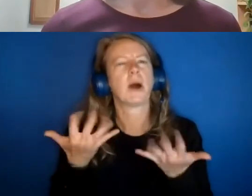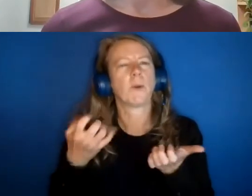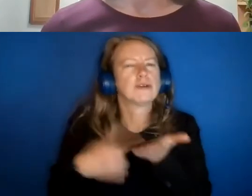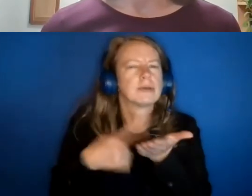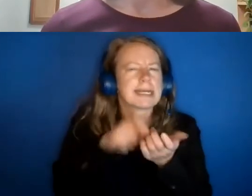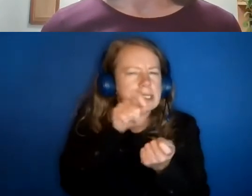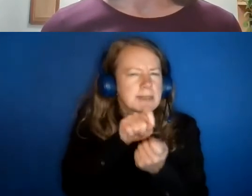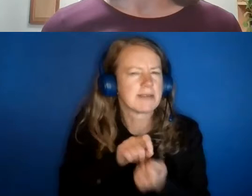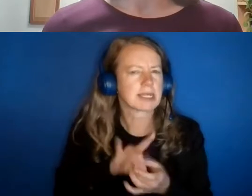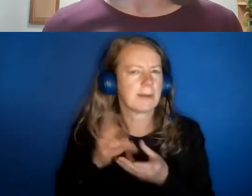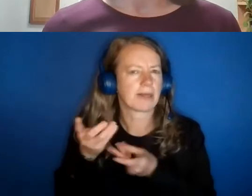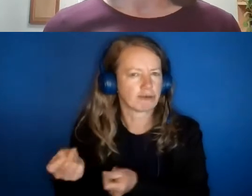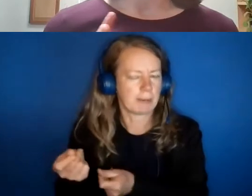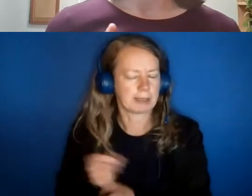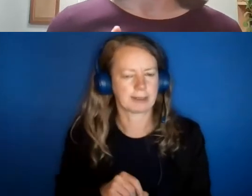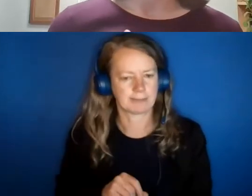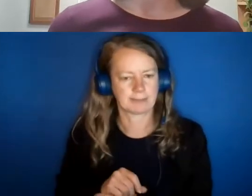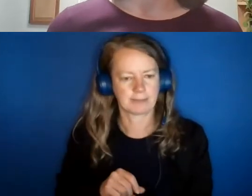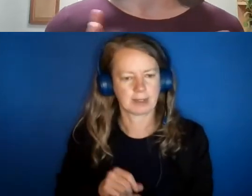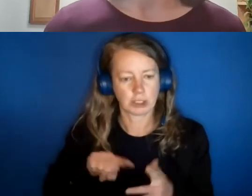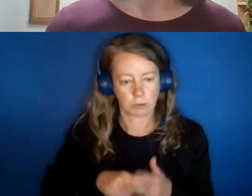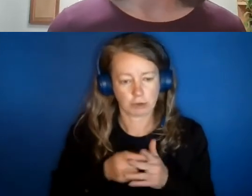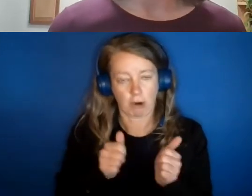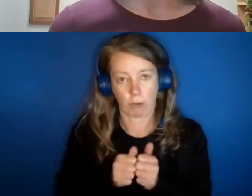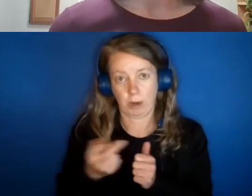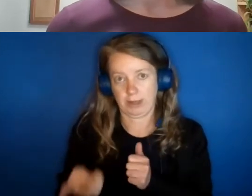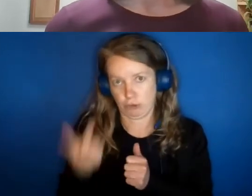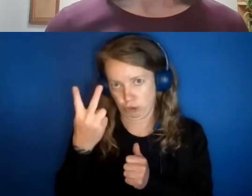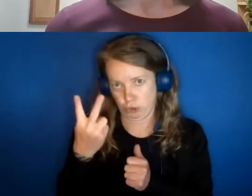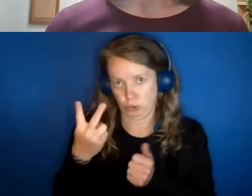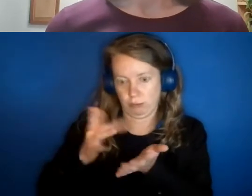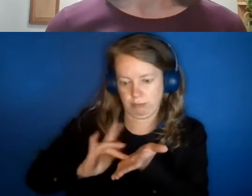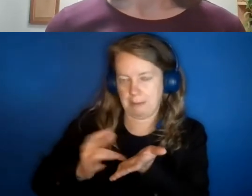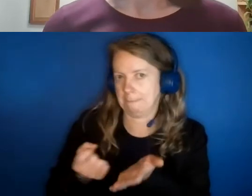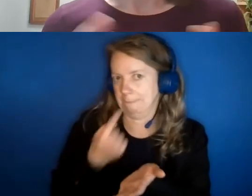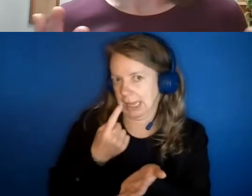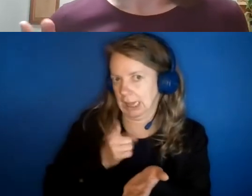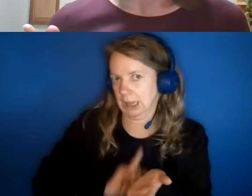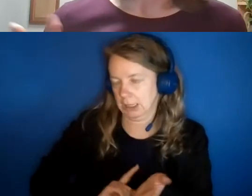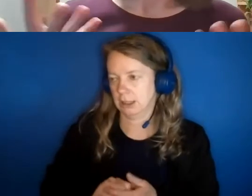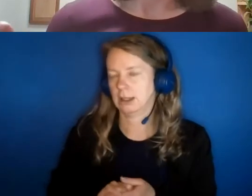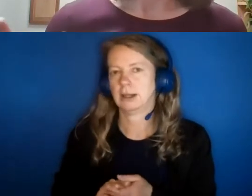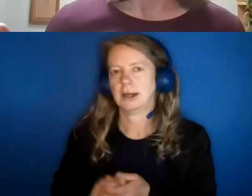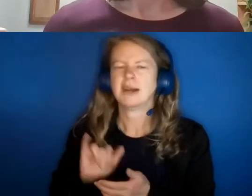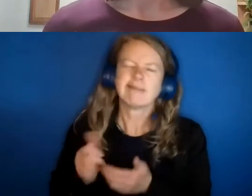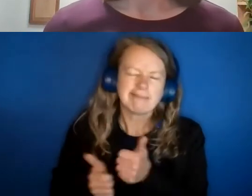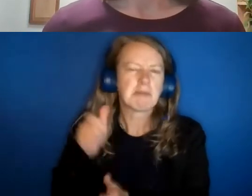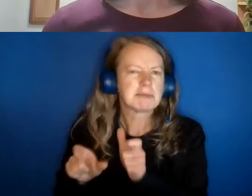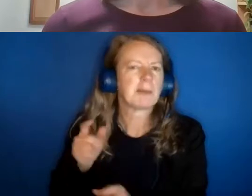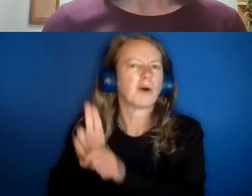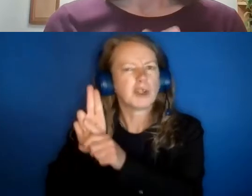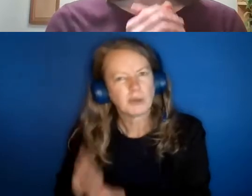the treatments. And so we'll start with the two that come in pill form, because that's, I think, how most people are used to taking